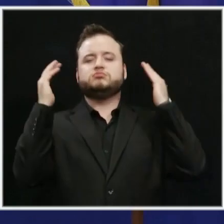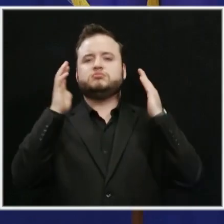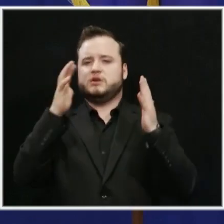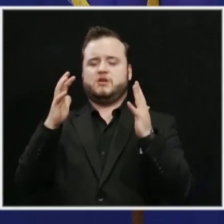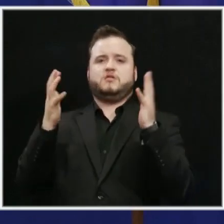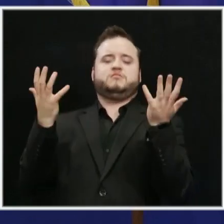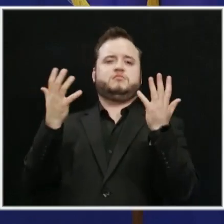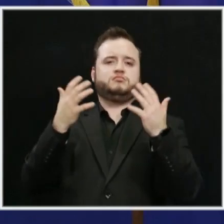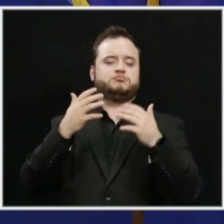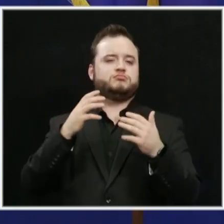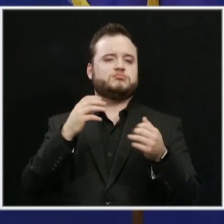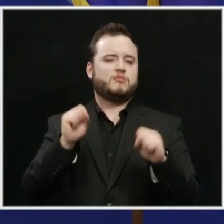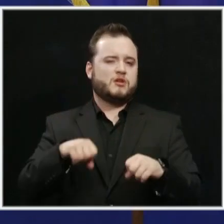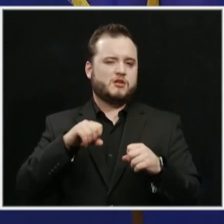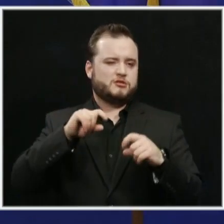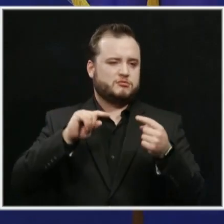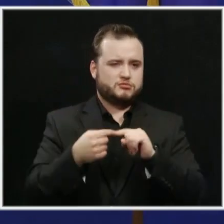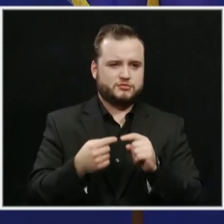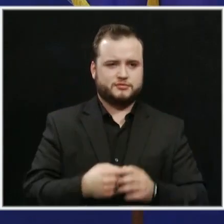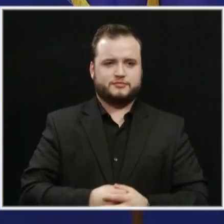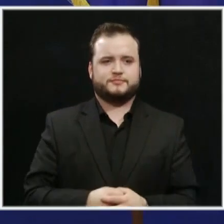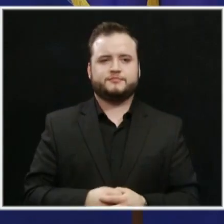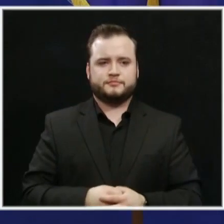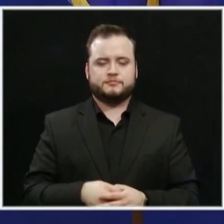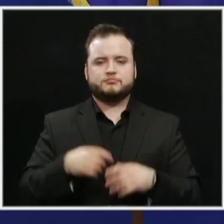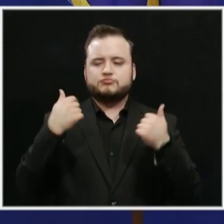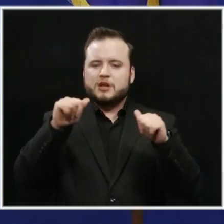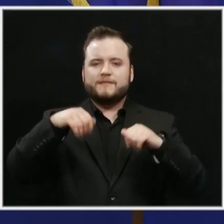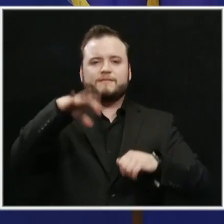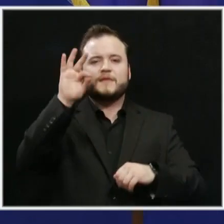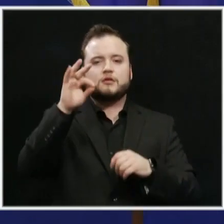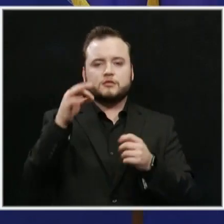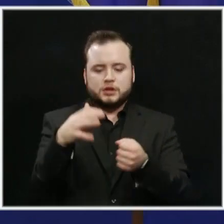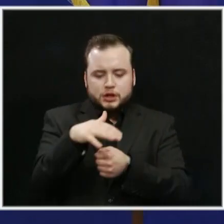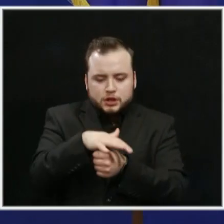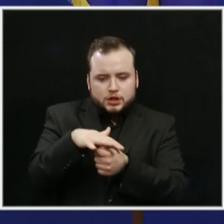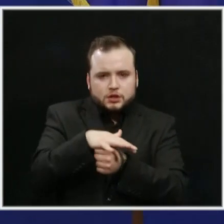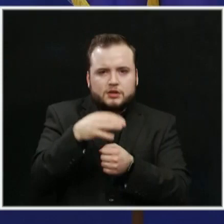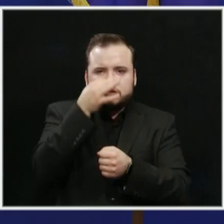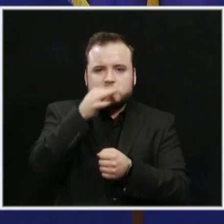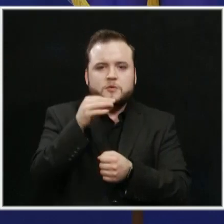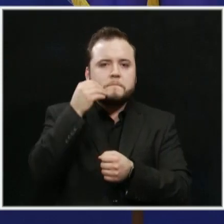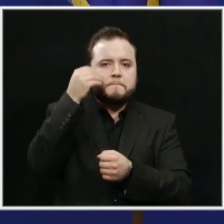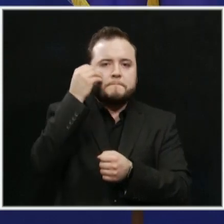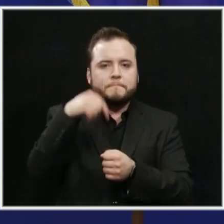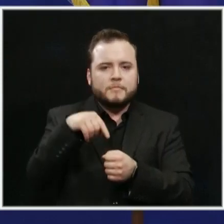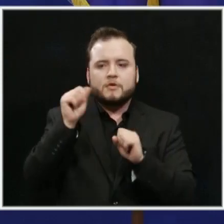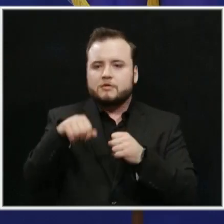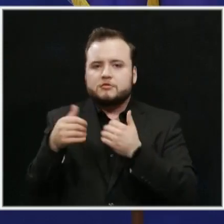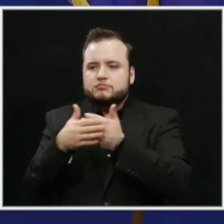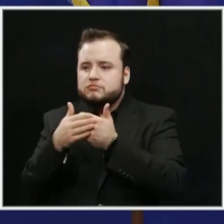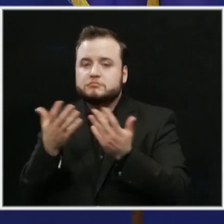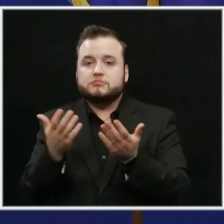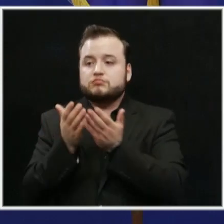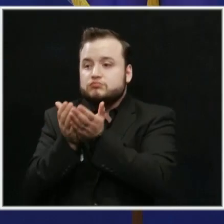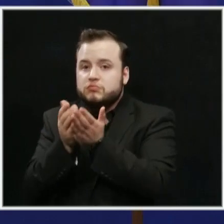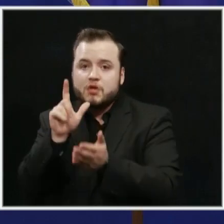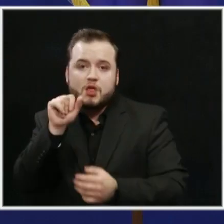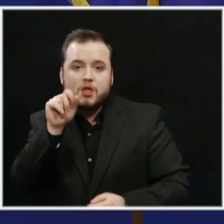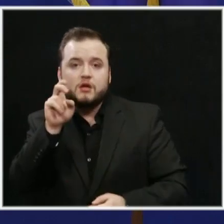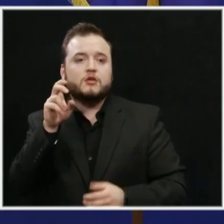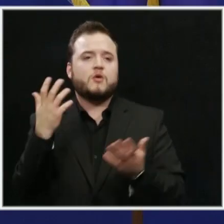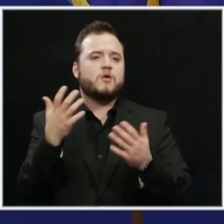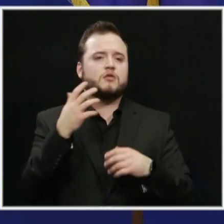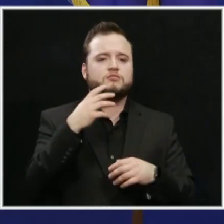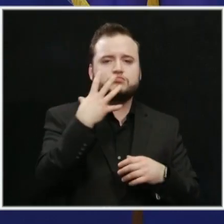follow those measures. And then we've been pretty specific, and we've worked with the people, and this is going to be true of other businesses, We've worked with the professionals who know how to